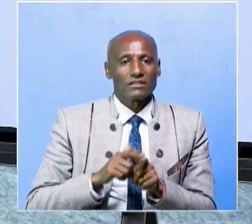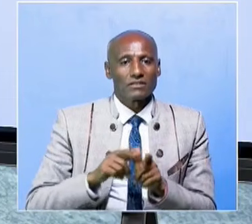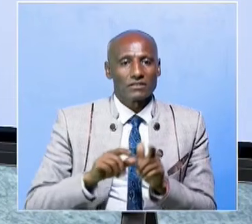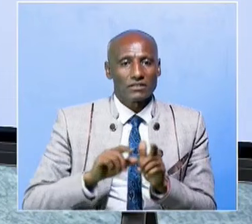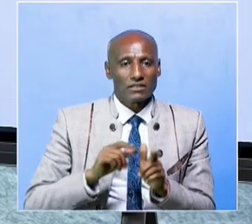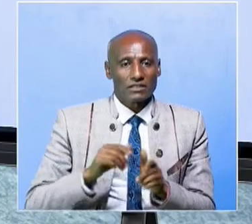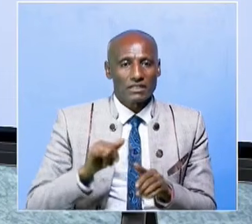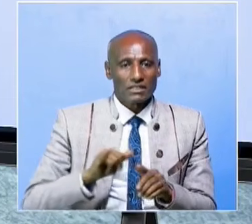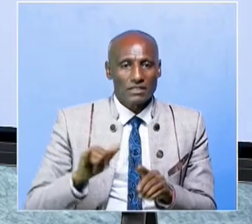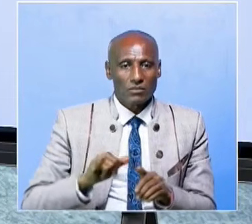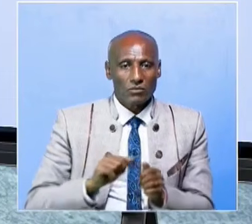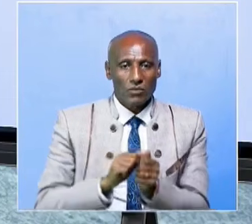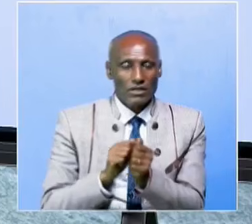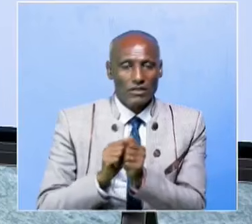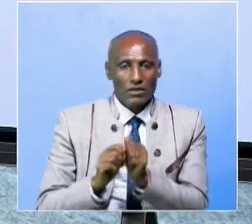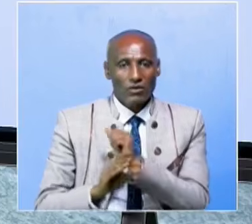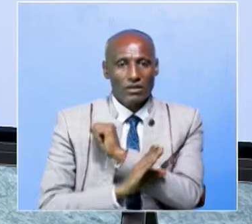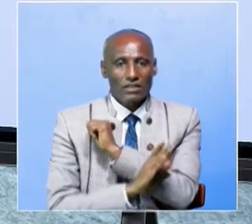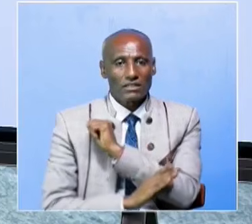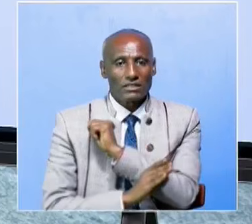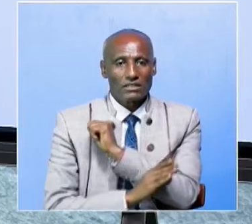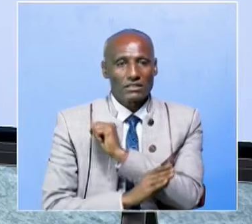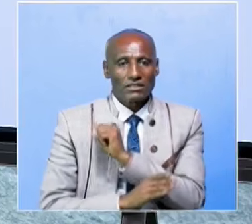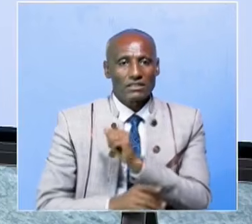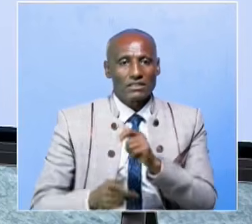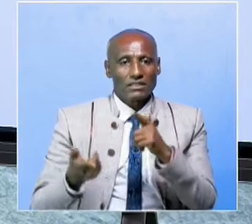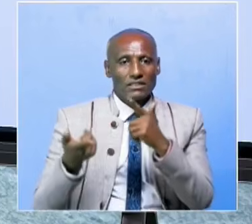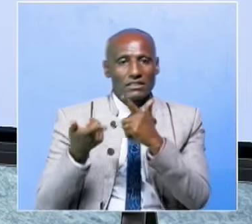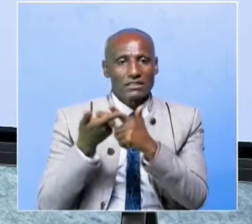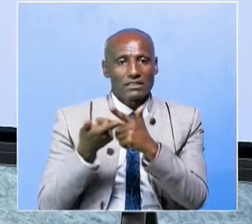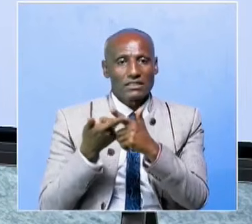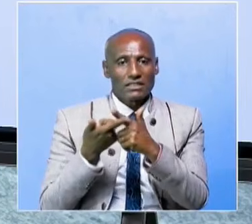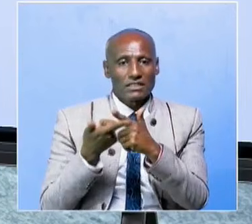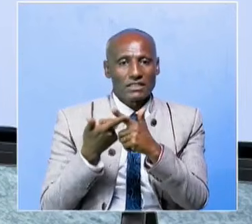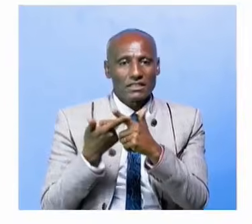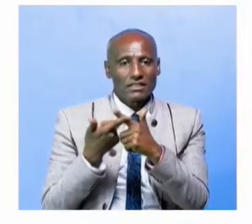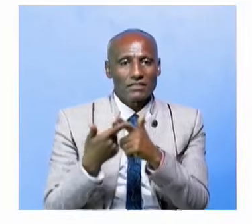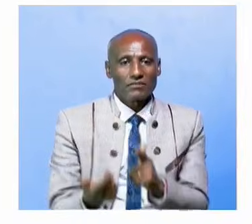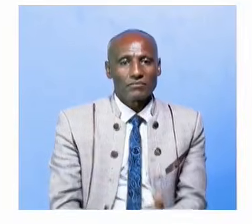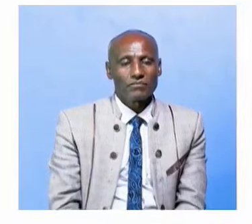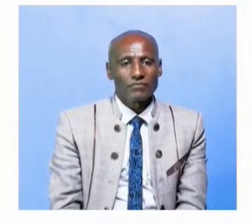country. The second word that we want to discuss about is